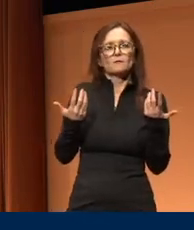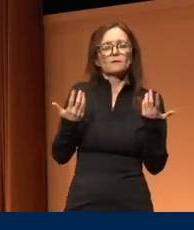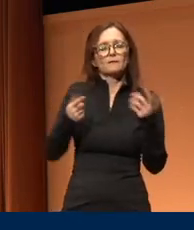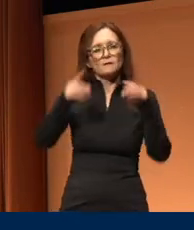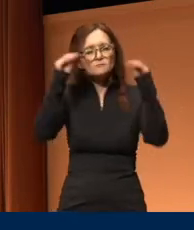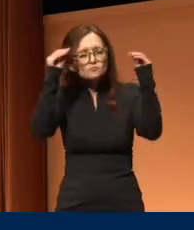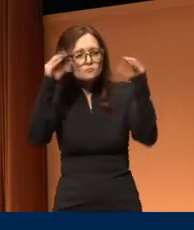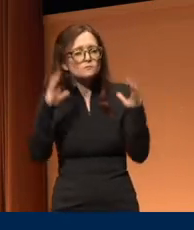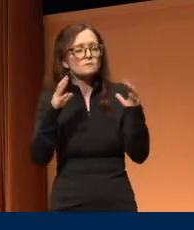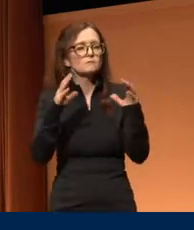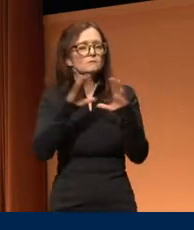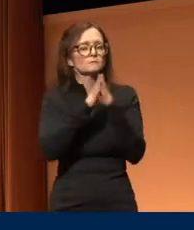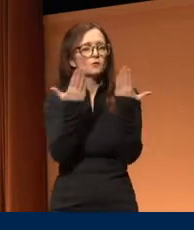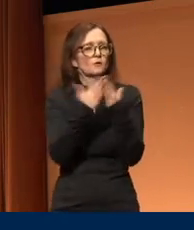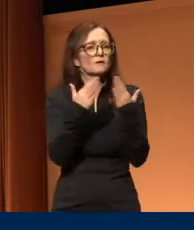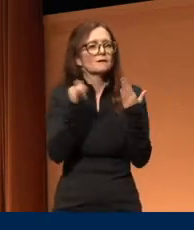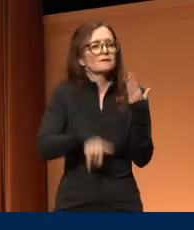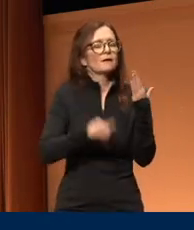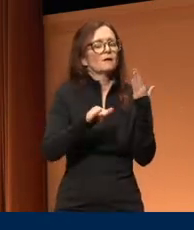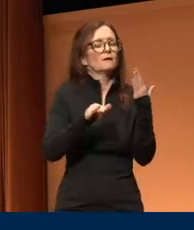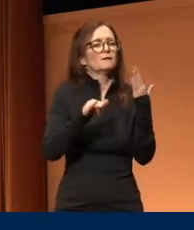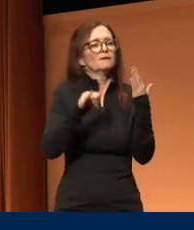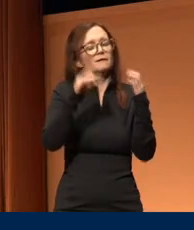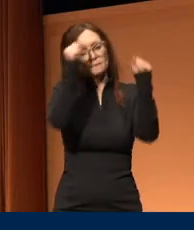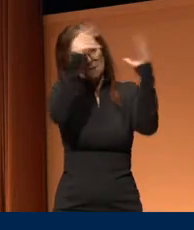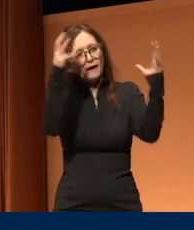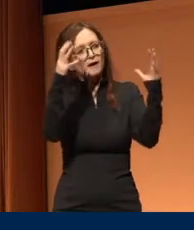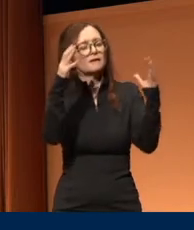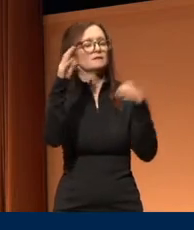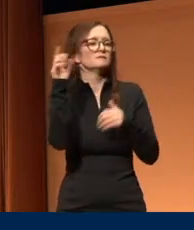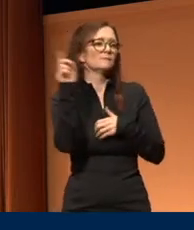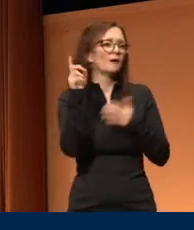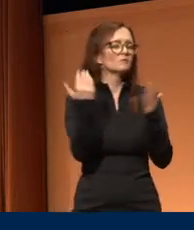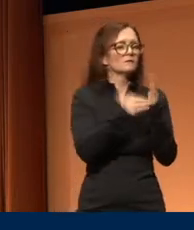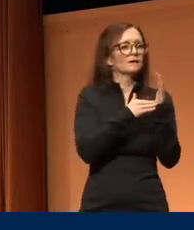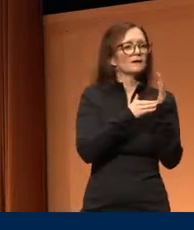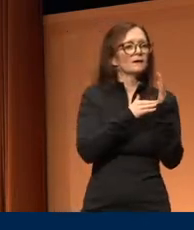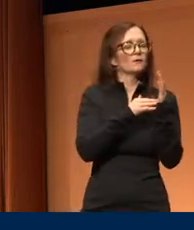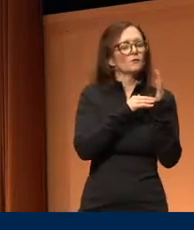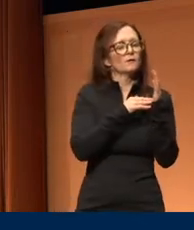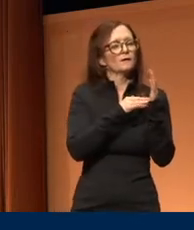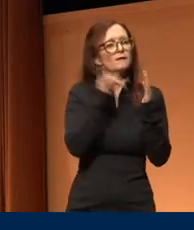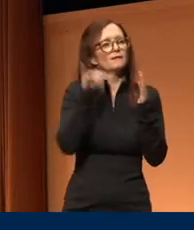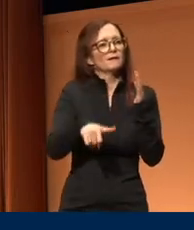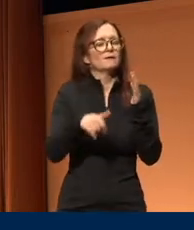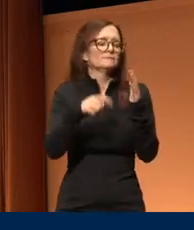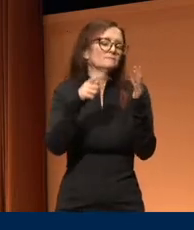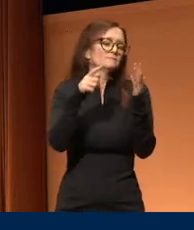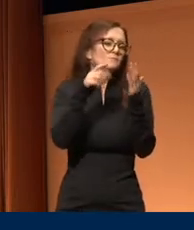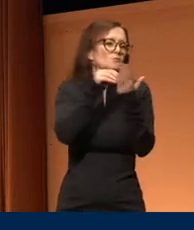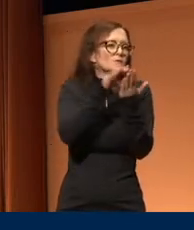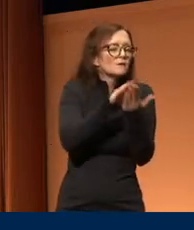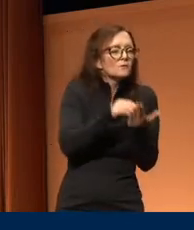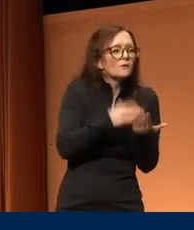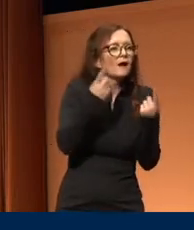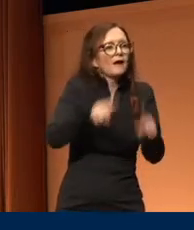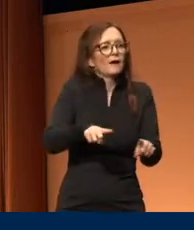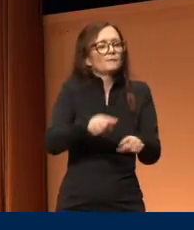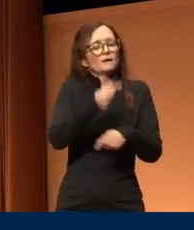Suter, in their book Reimagining Democracy, recount what happened toward the end of the weekend when gay marriage was